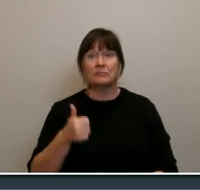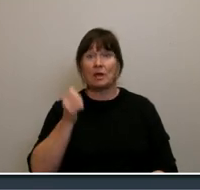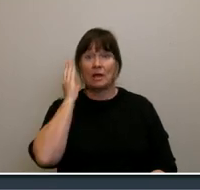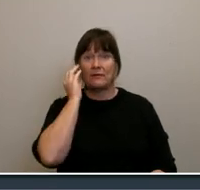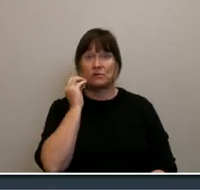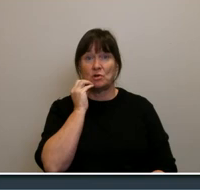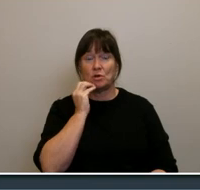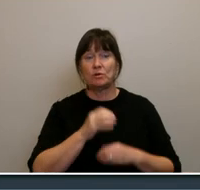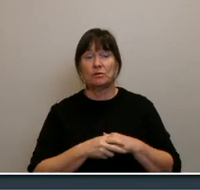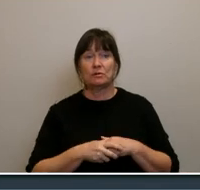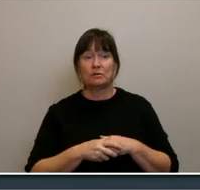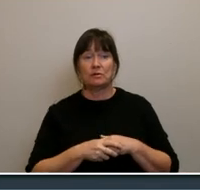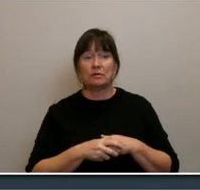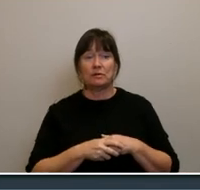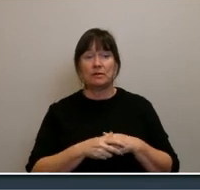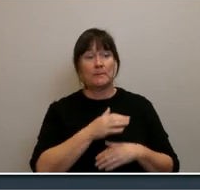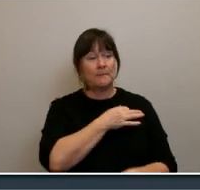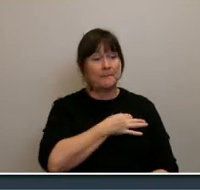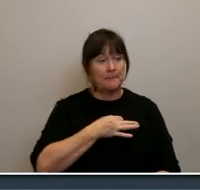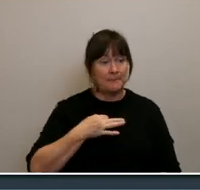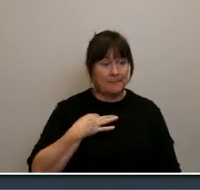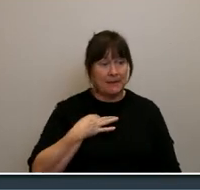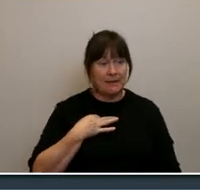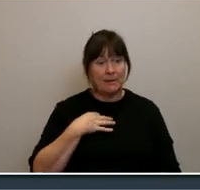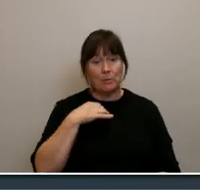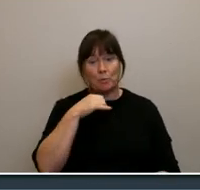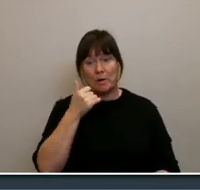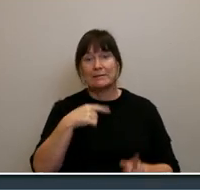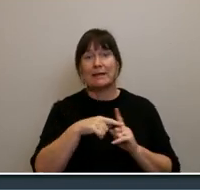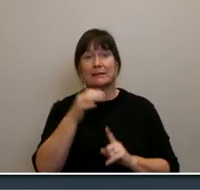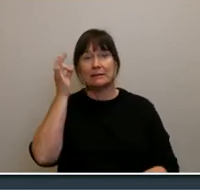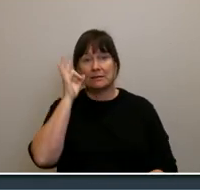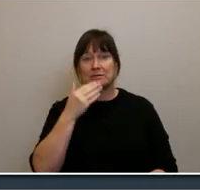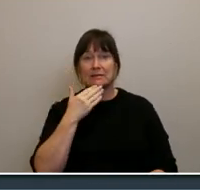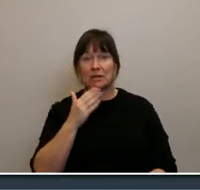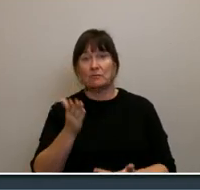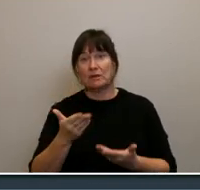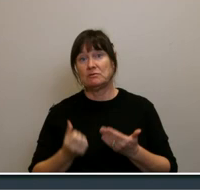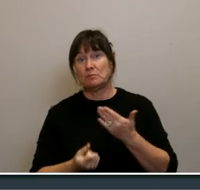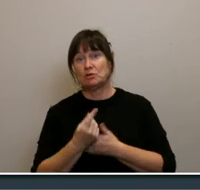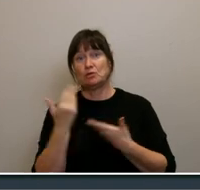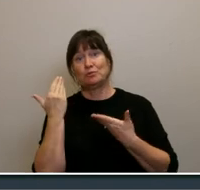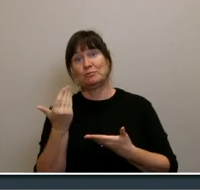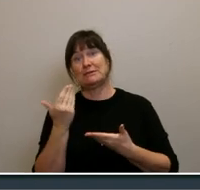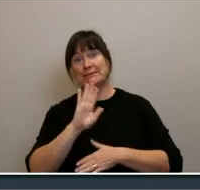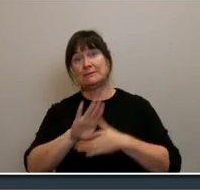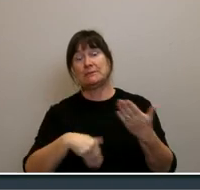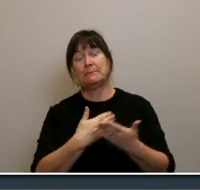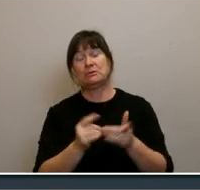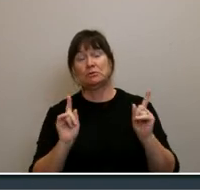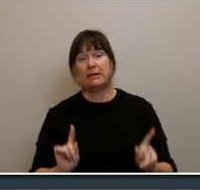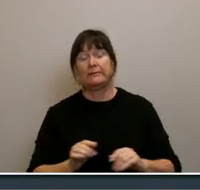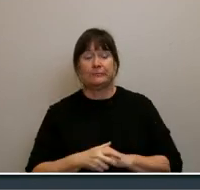Good afternoon, Mayor Wise and councillors. Thank you for giving us the opportunity to present our submission